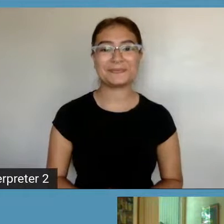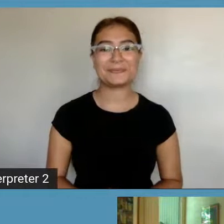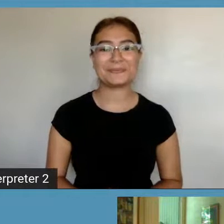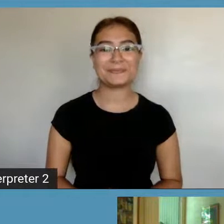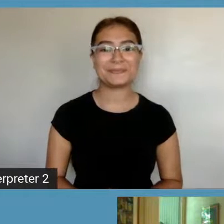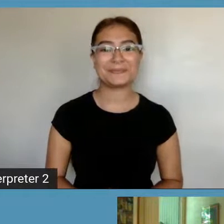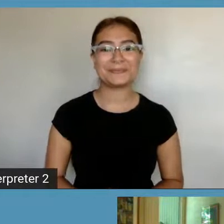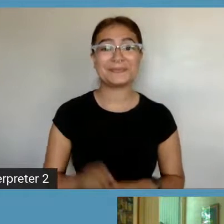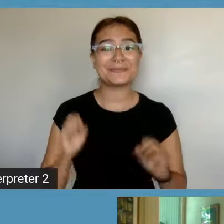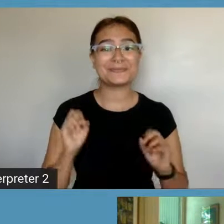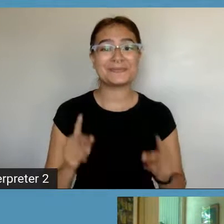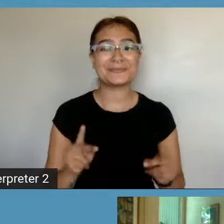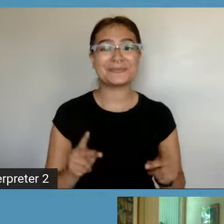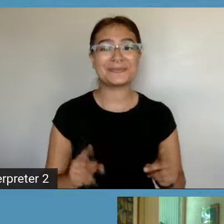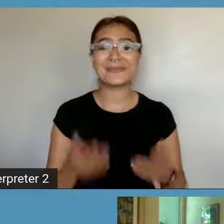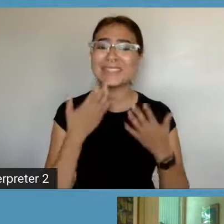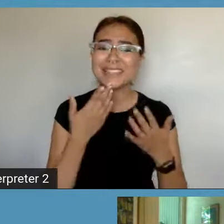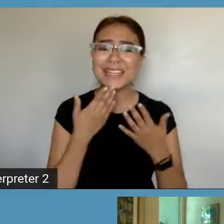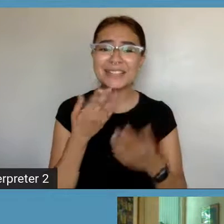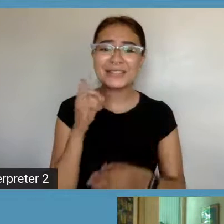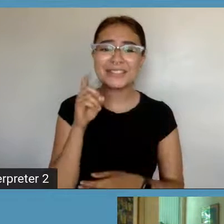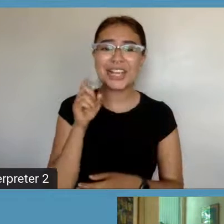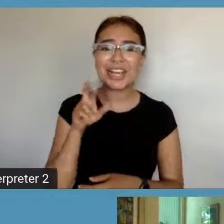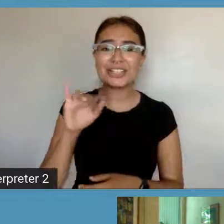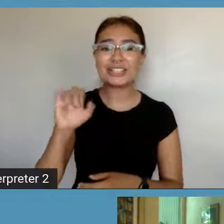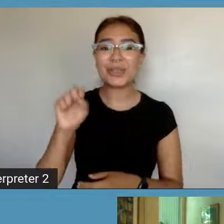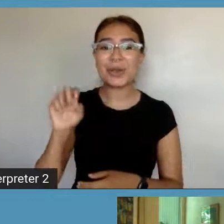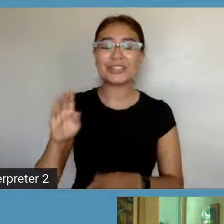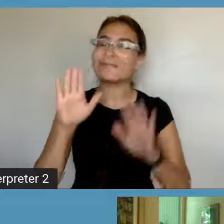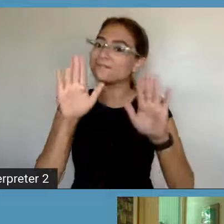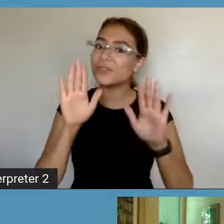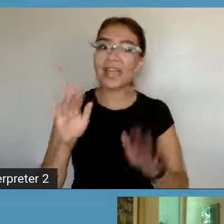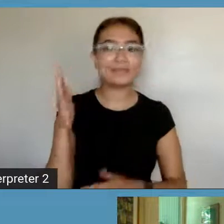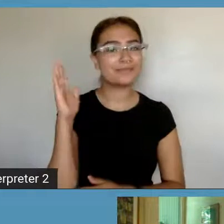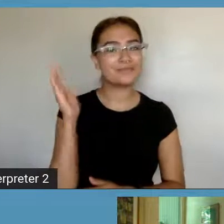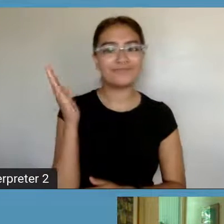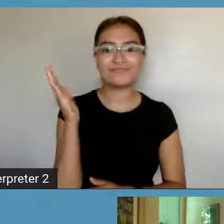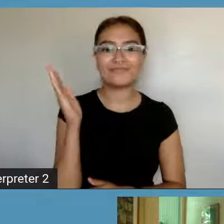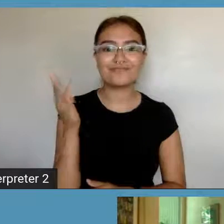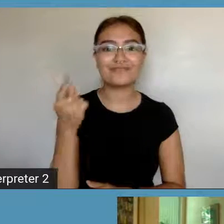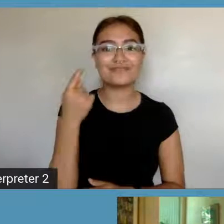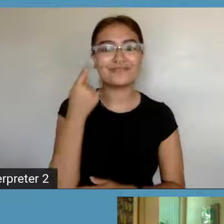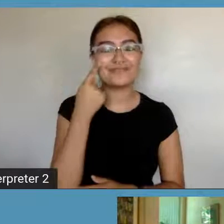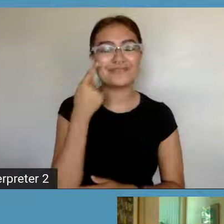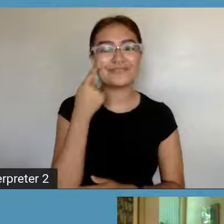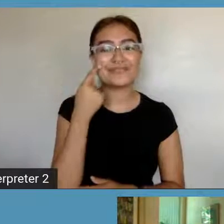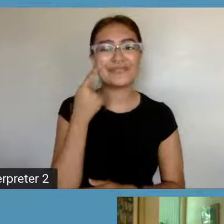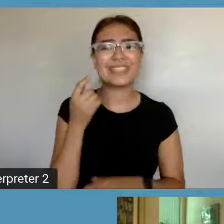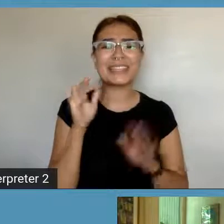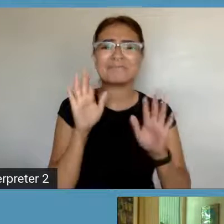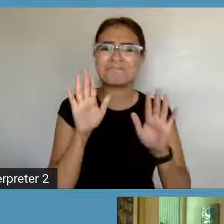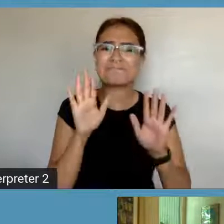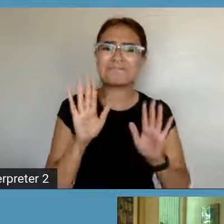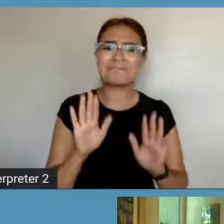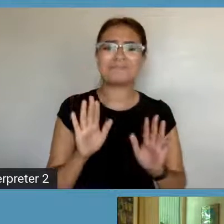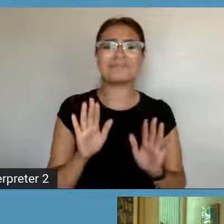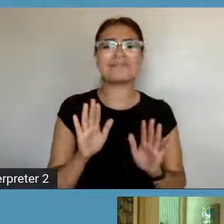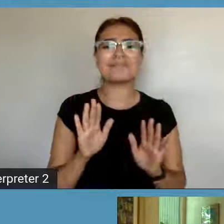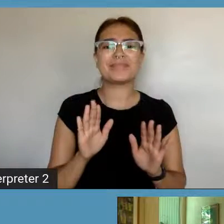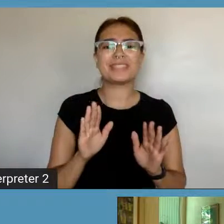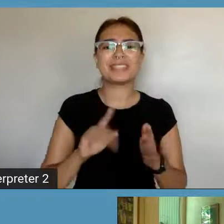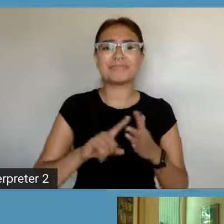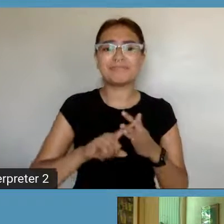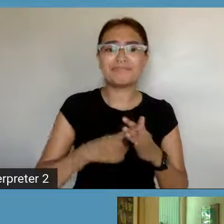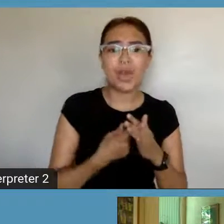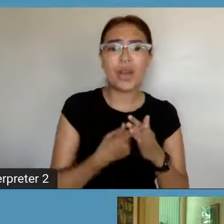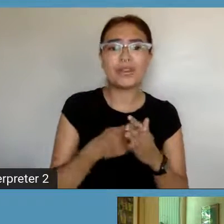All right. Thank you, Dr. Jones. That was a great presentation, and I think a wonderful beginner technical workshop